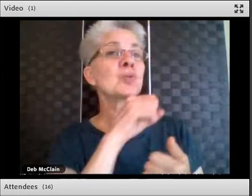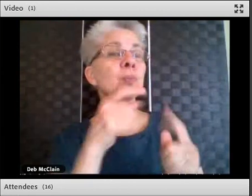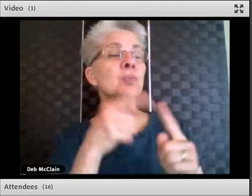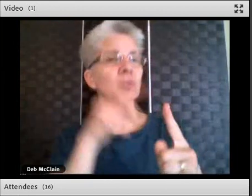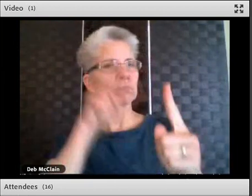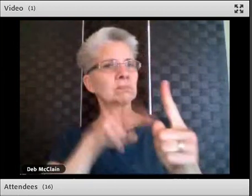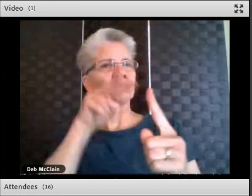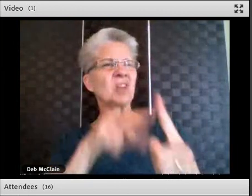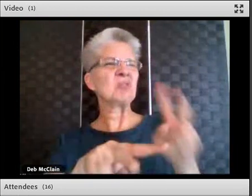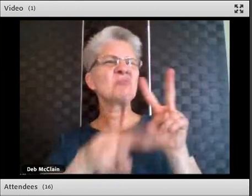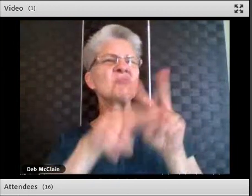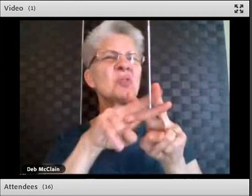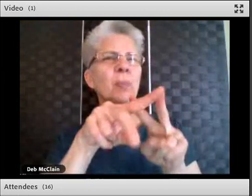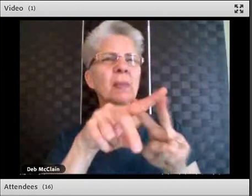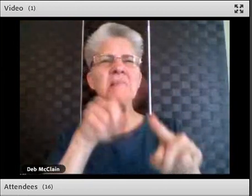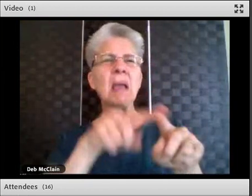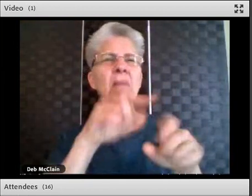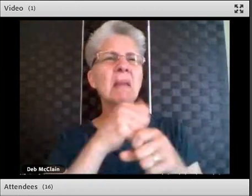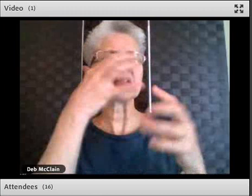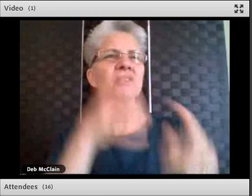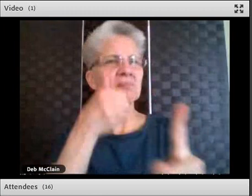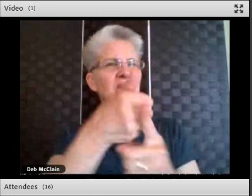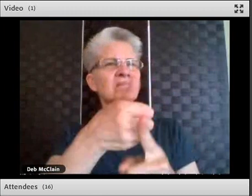or incapable of making decisions.